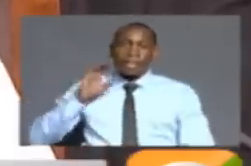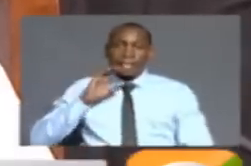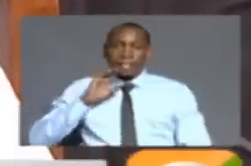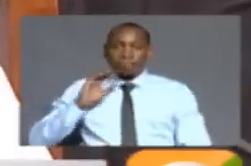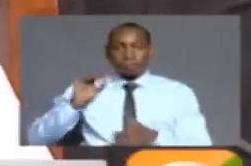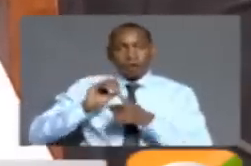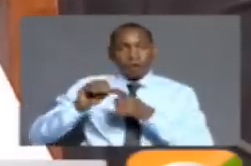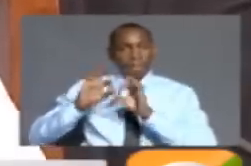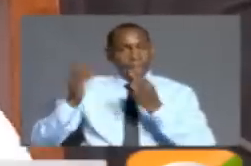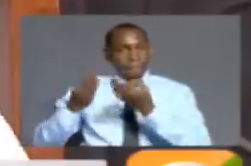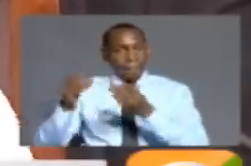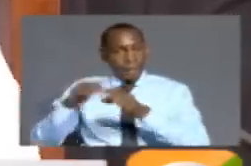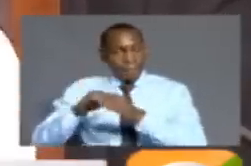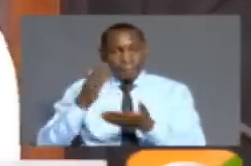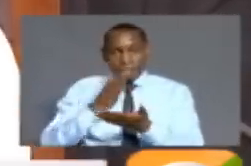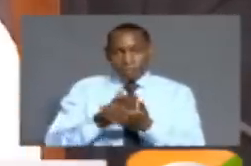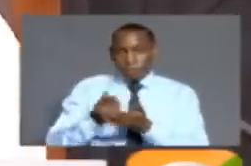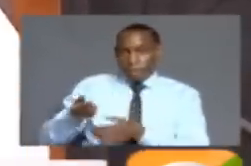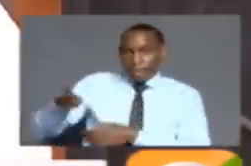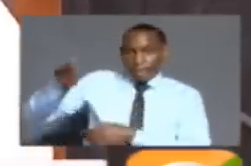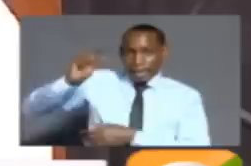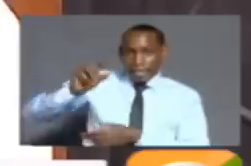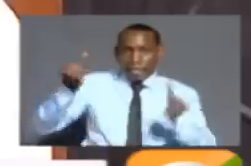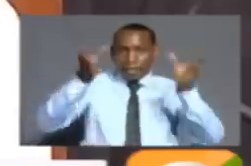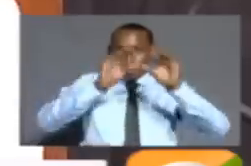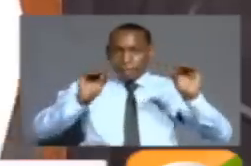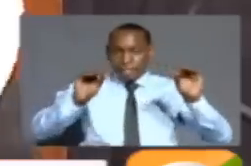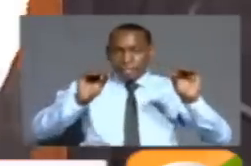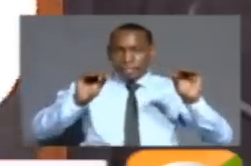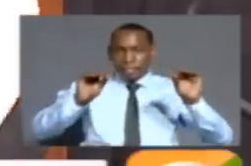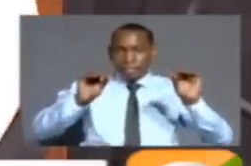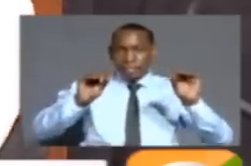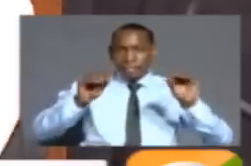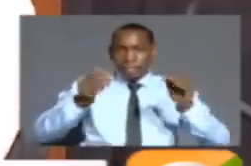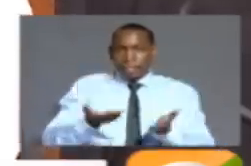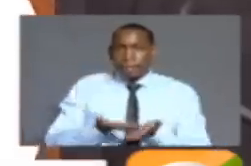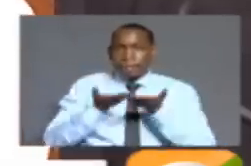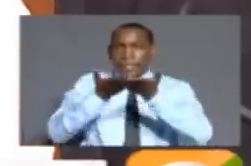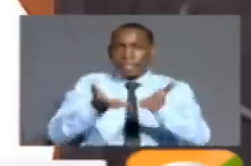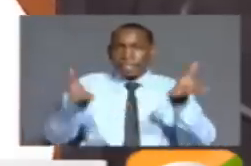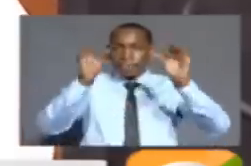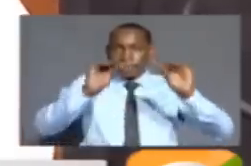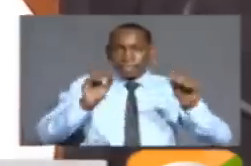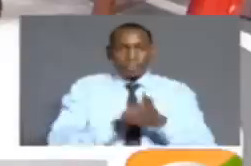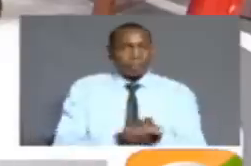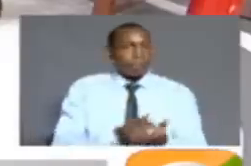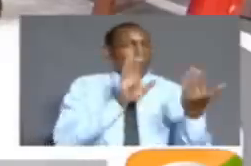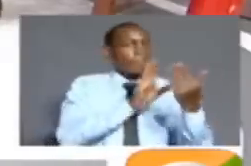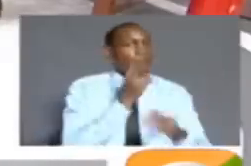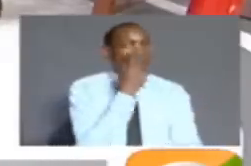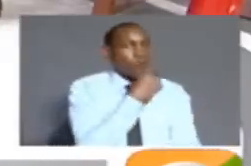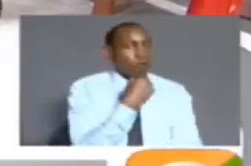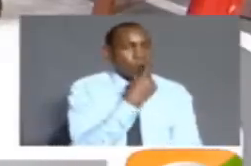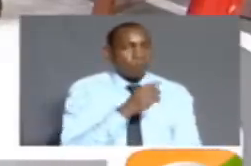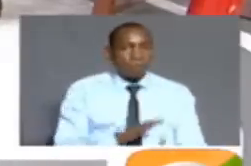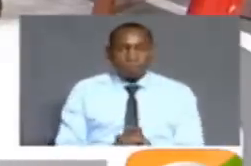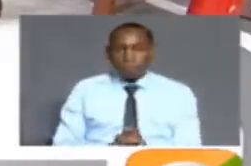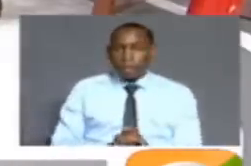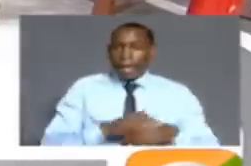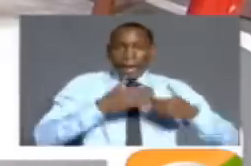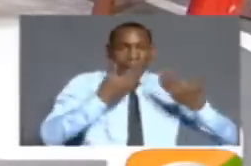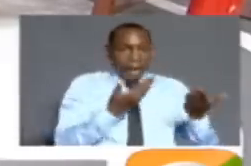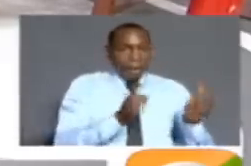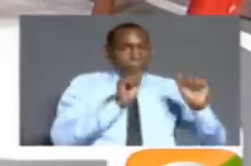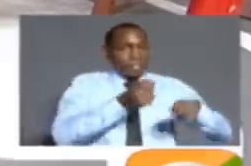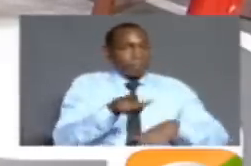him. Right? So they inflate the budget. And they present this budget. To who? To who? To how? How